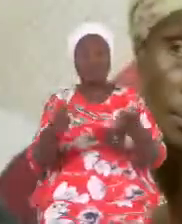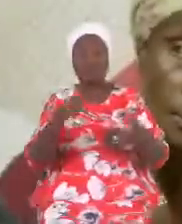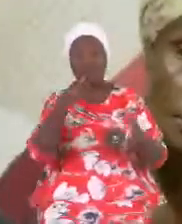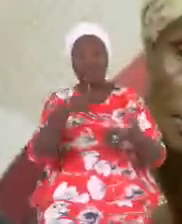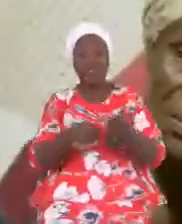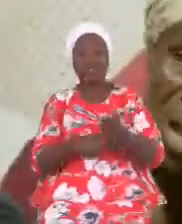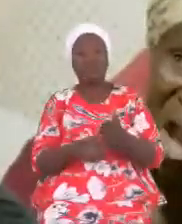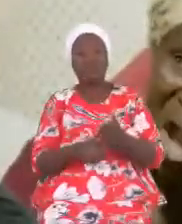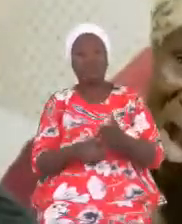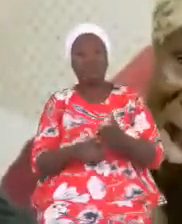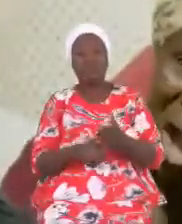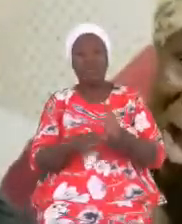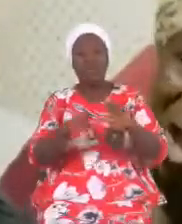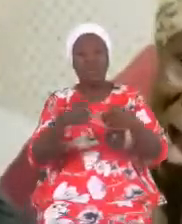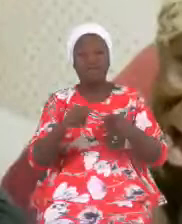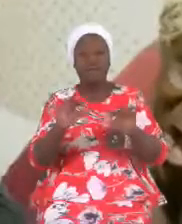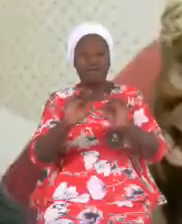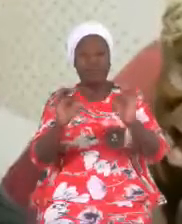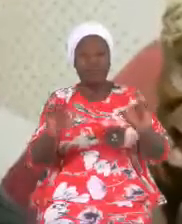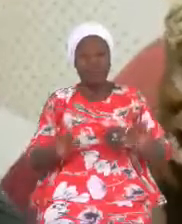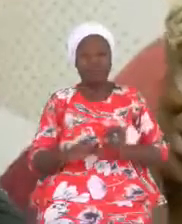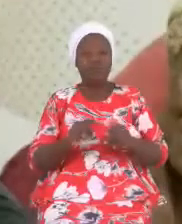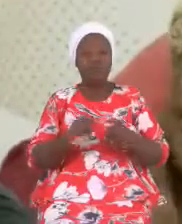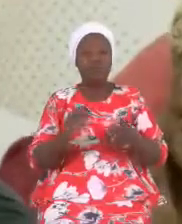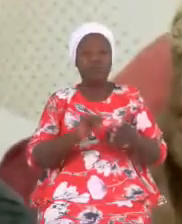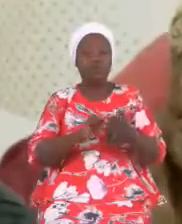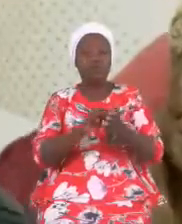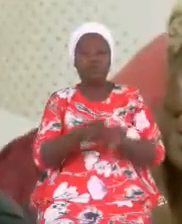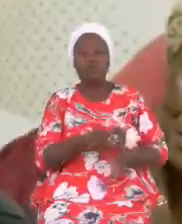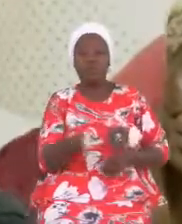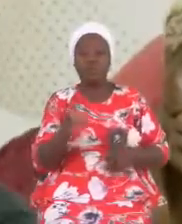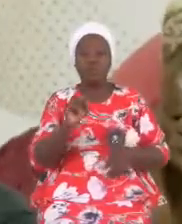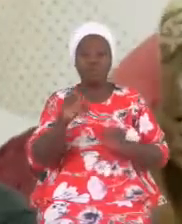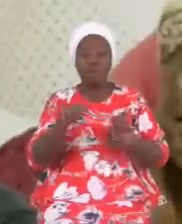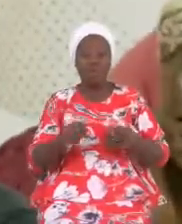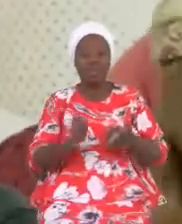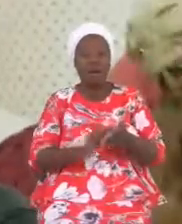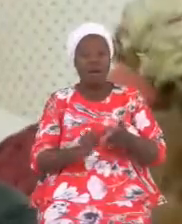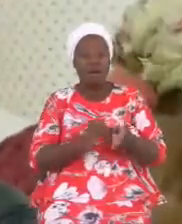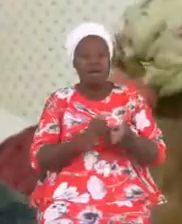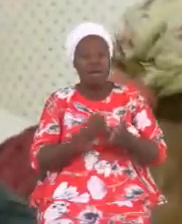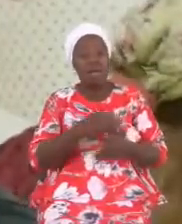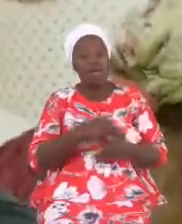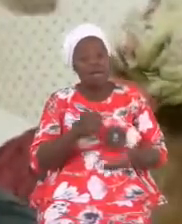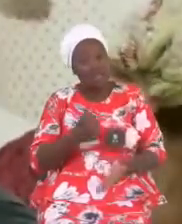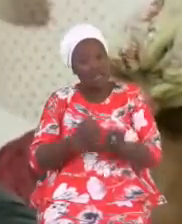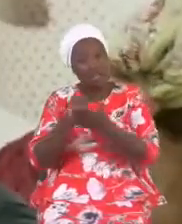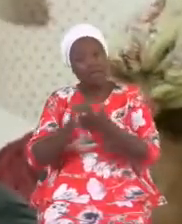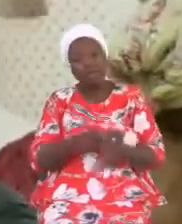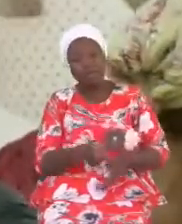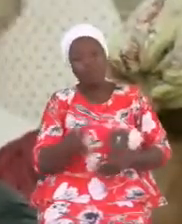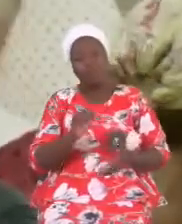Give the forms to those who can feel, and feel for those who cannot feel.